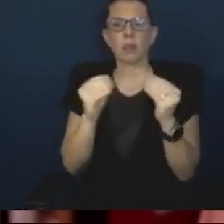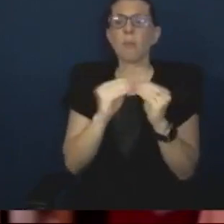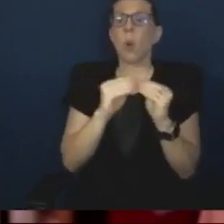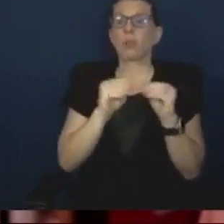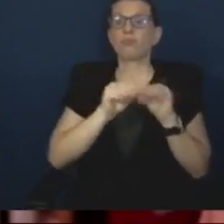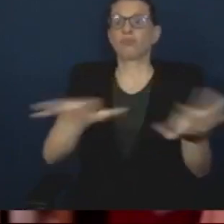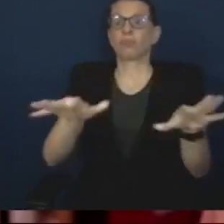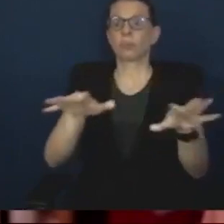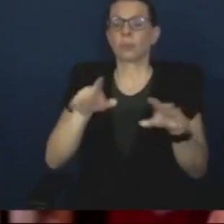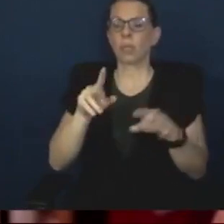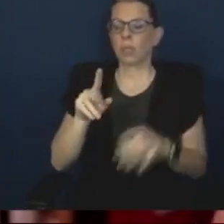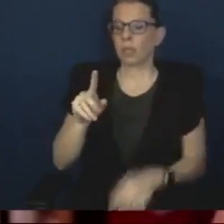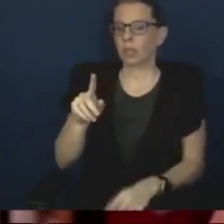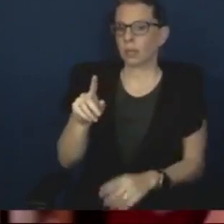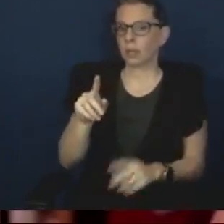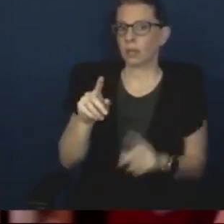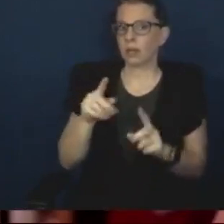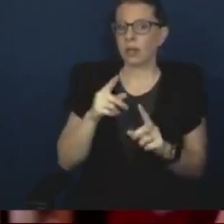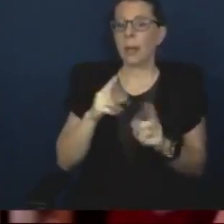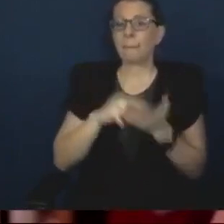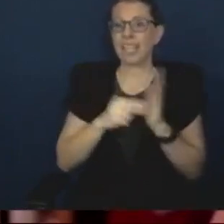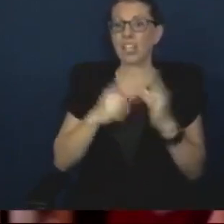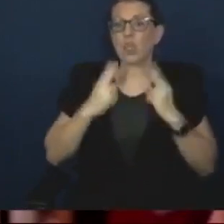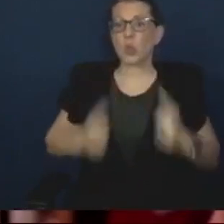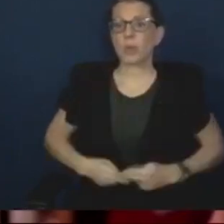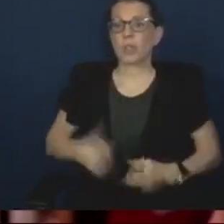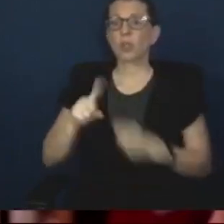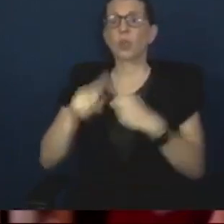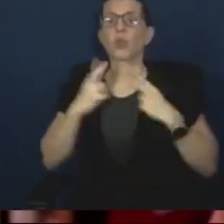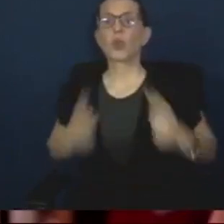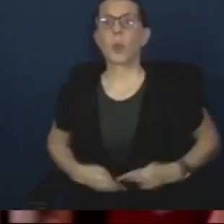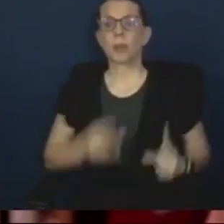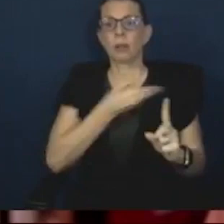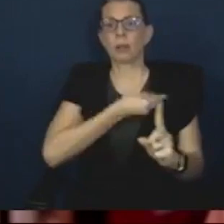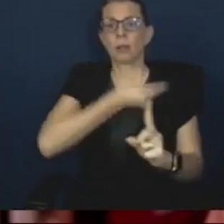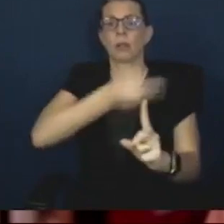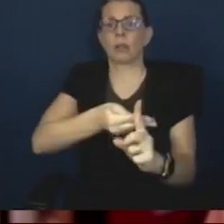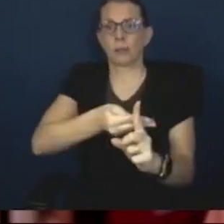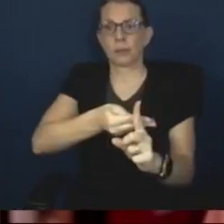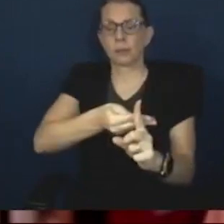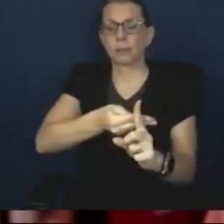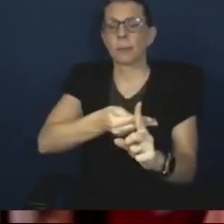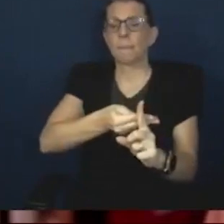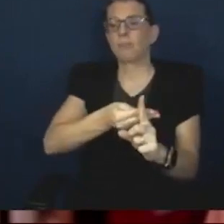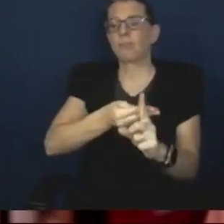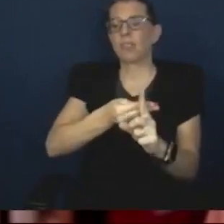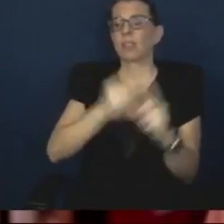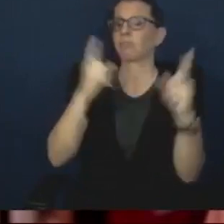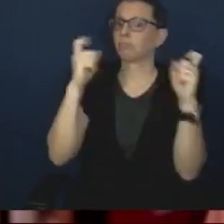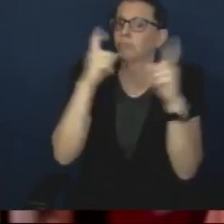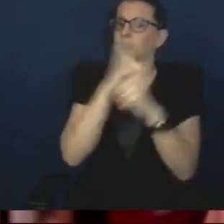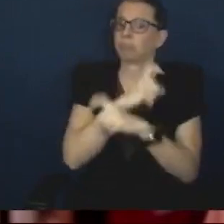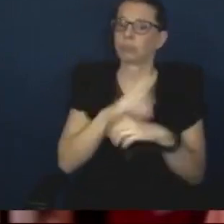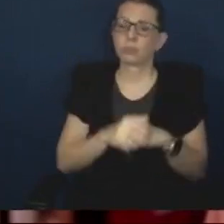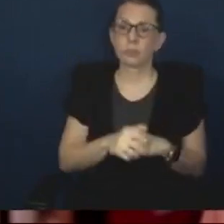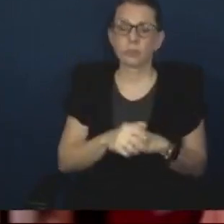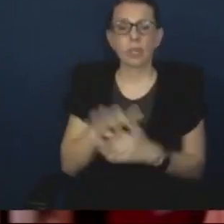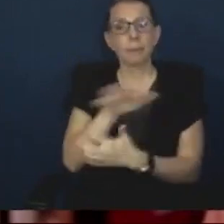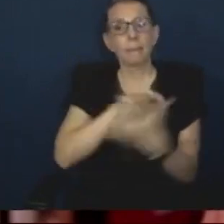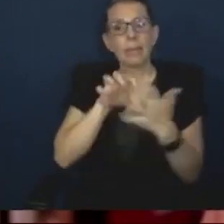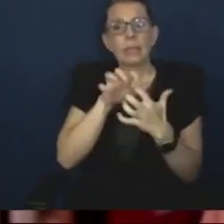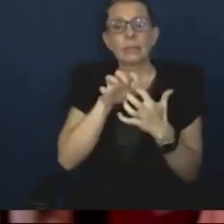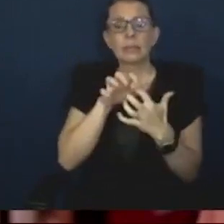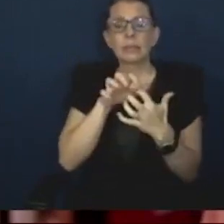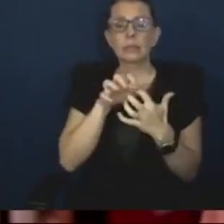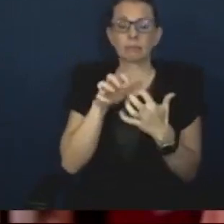of transmission, moving from human to human in a population, is very complicated. And it's a mix of